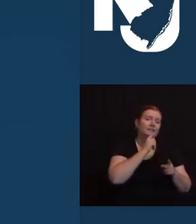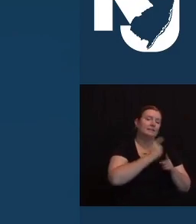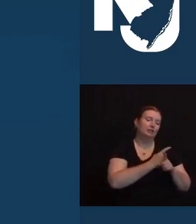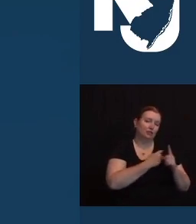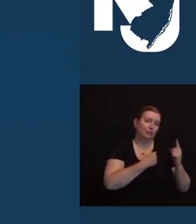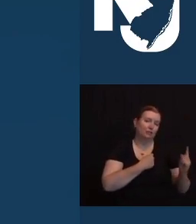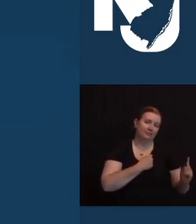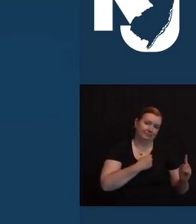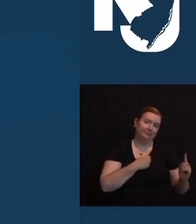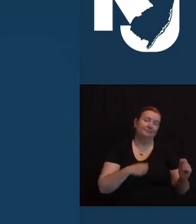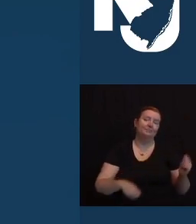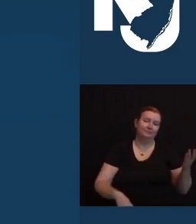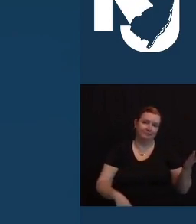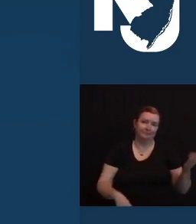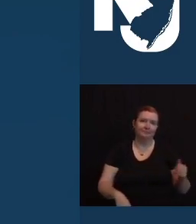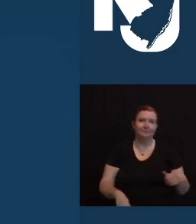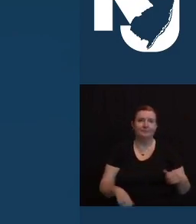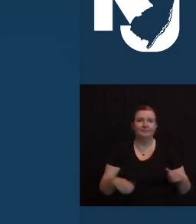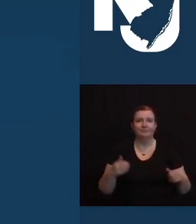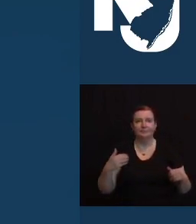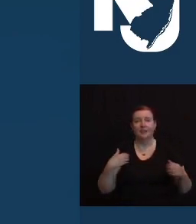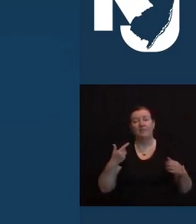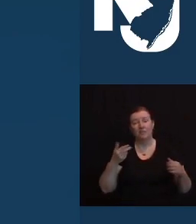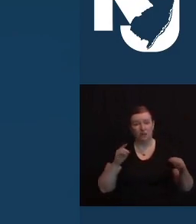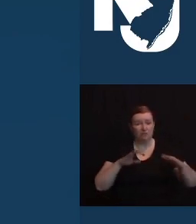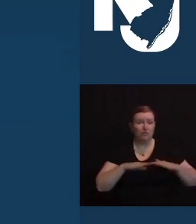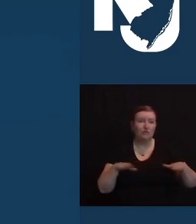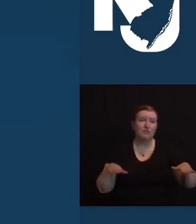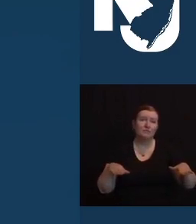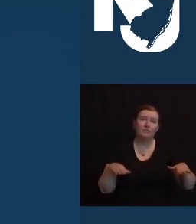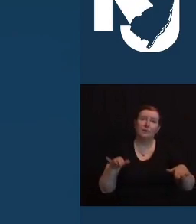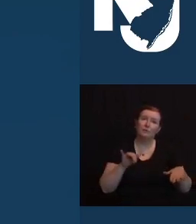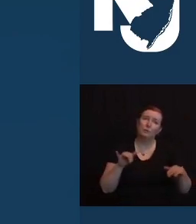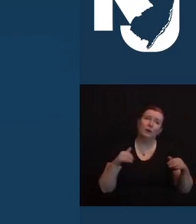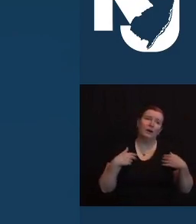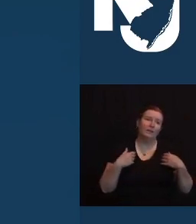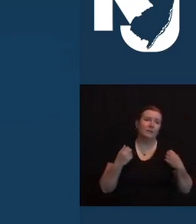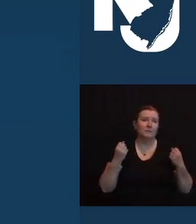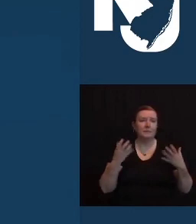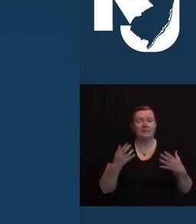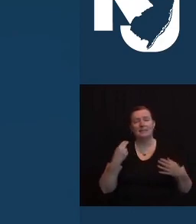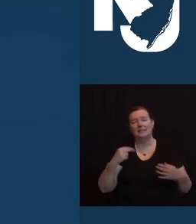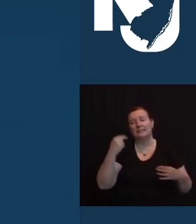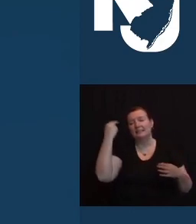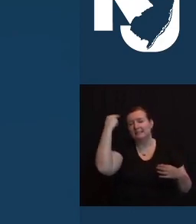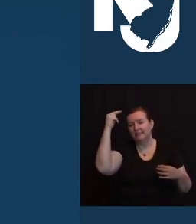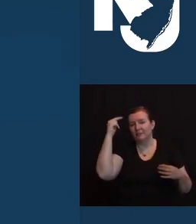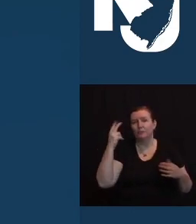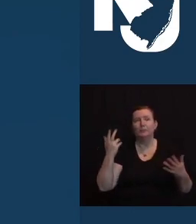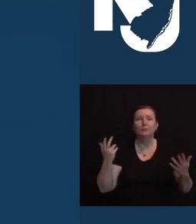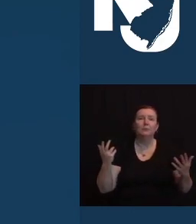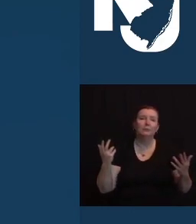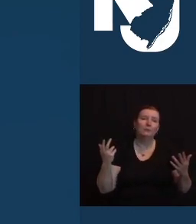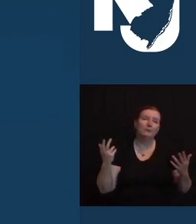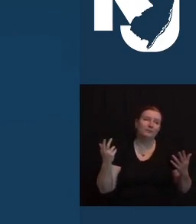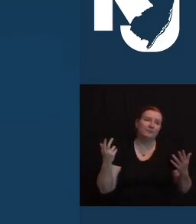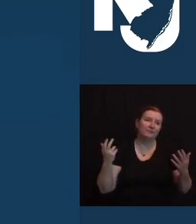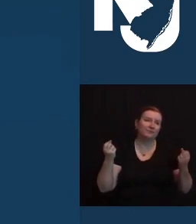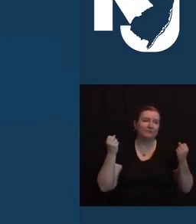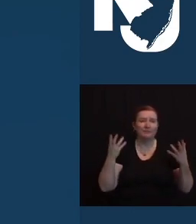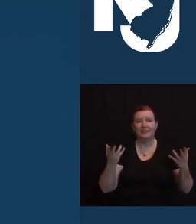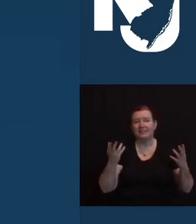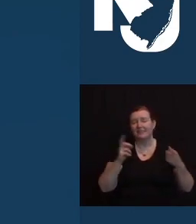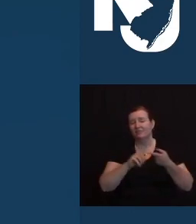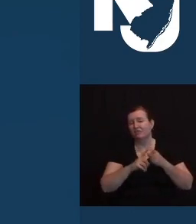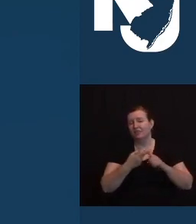In addition to their grandchildren, Ken and Maureen also leave behind many nieces, nephews, and countless